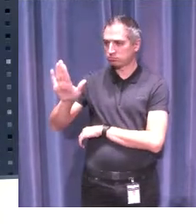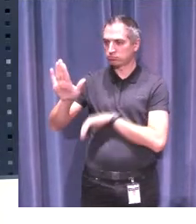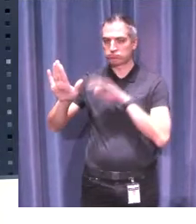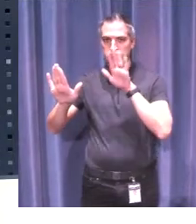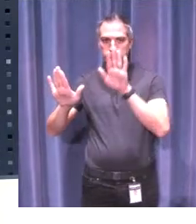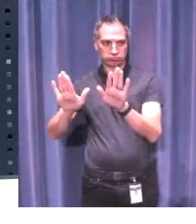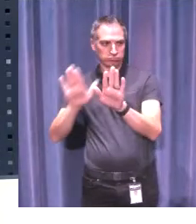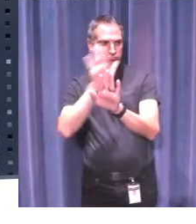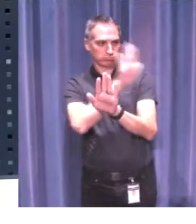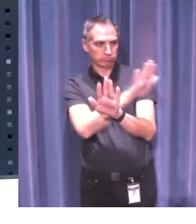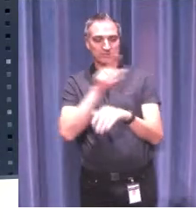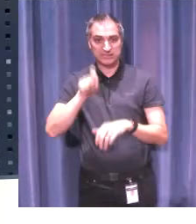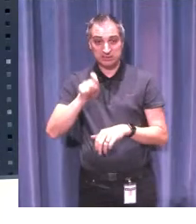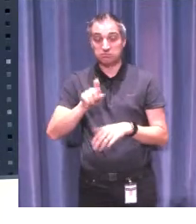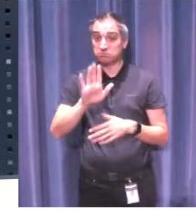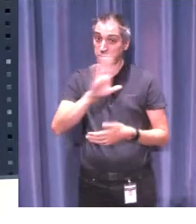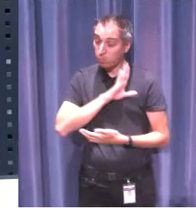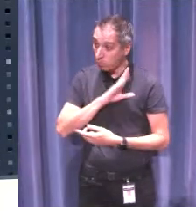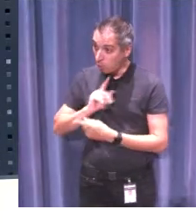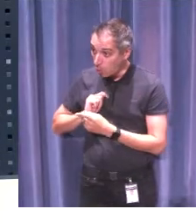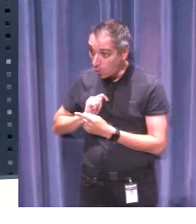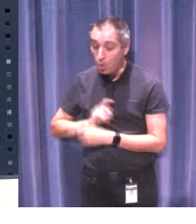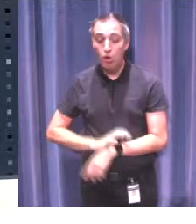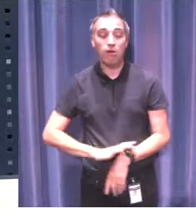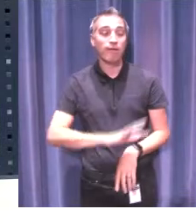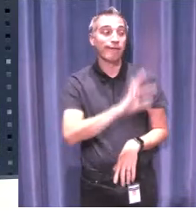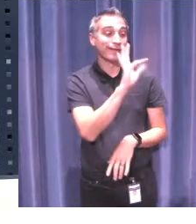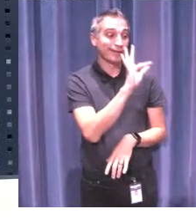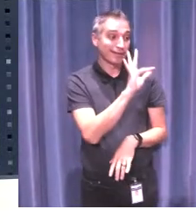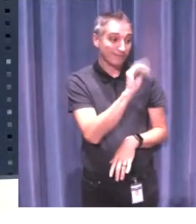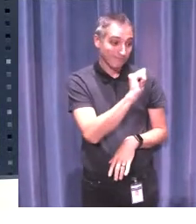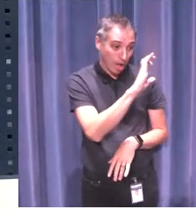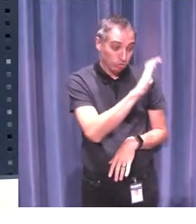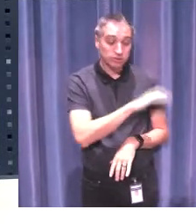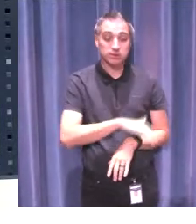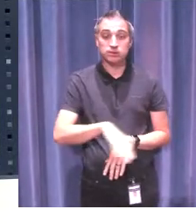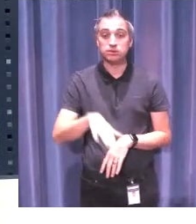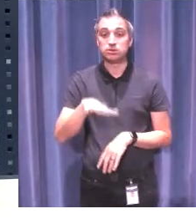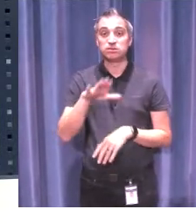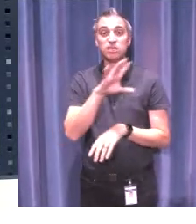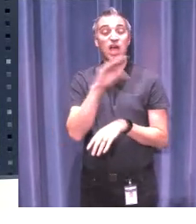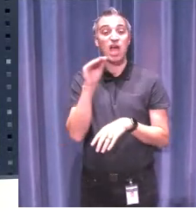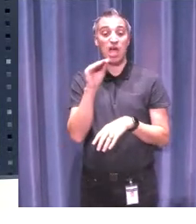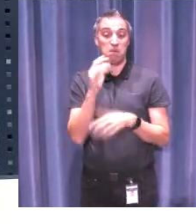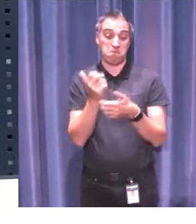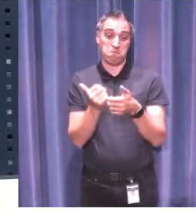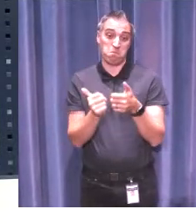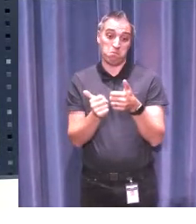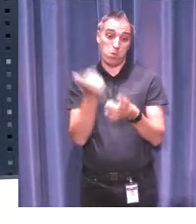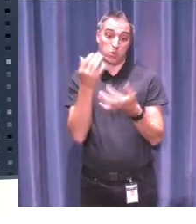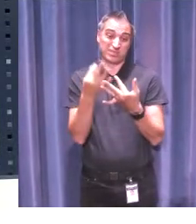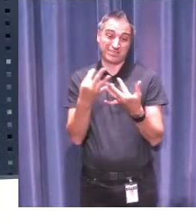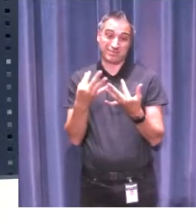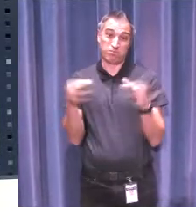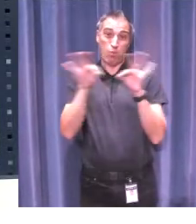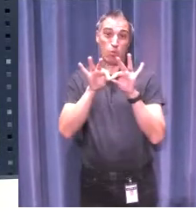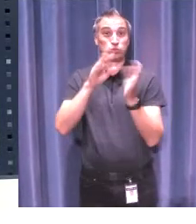both yourselves and the faculty, and maybe most importantly, the student